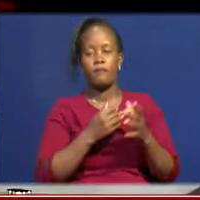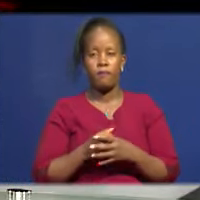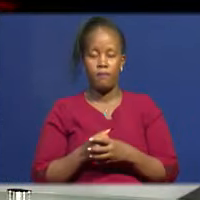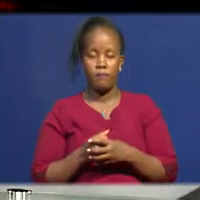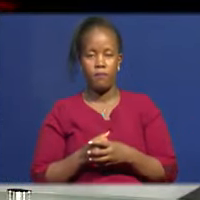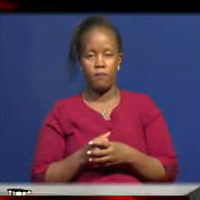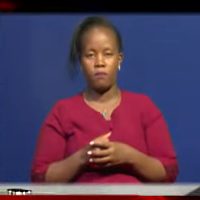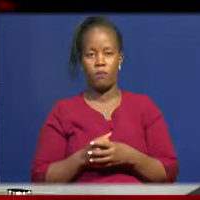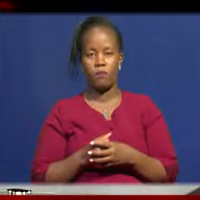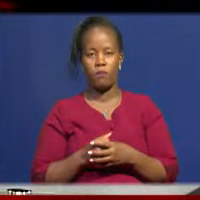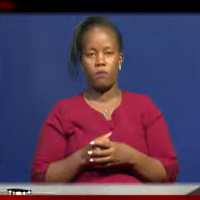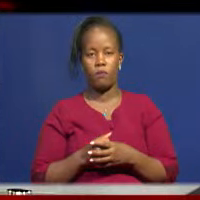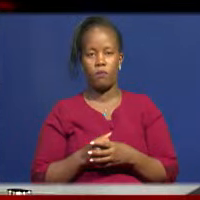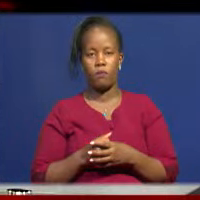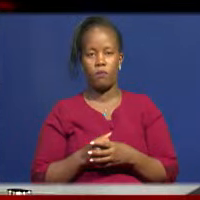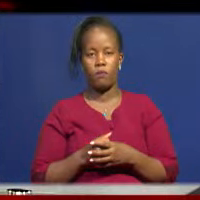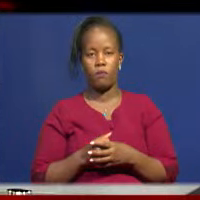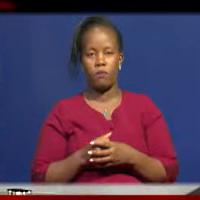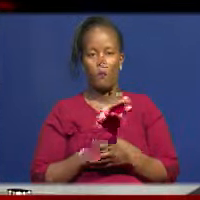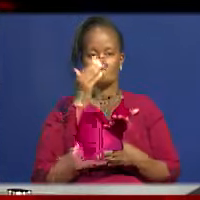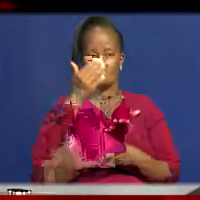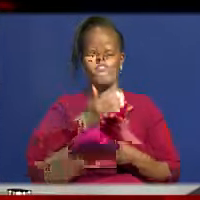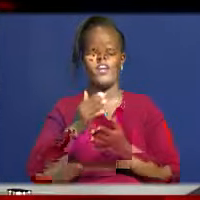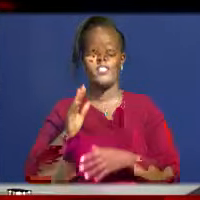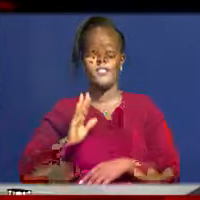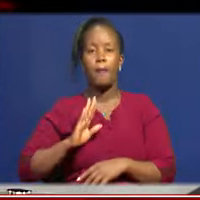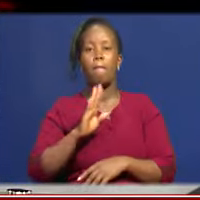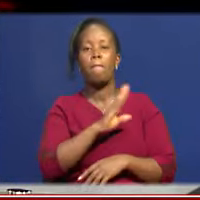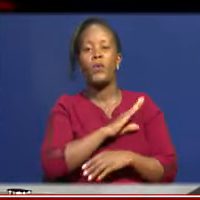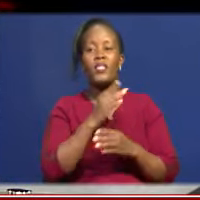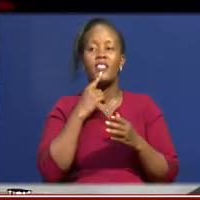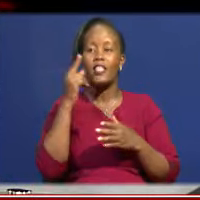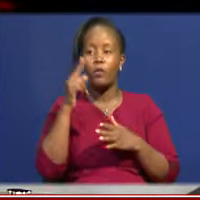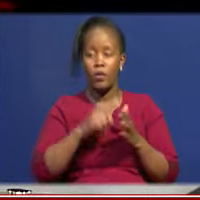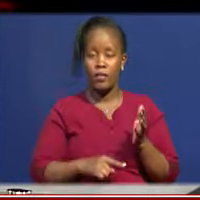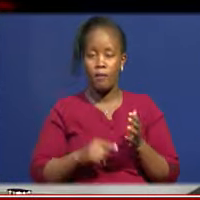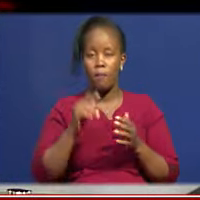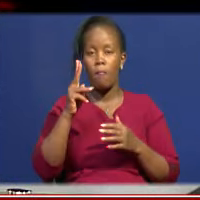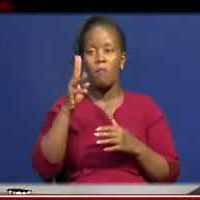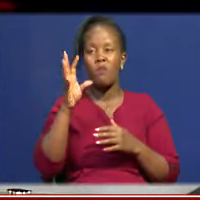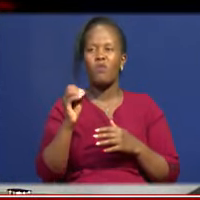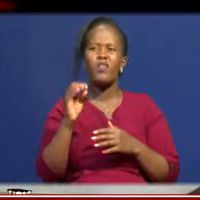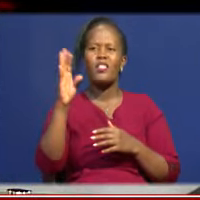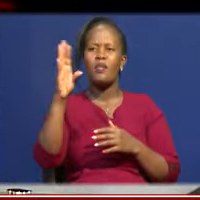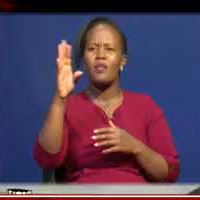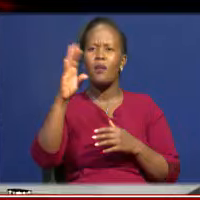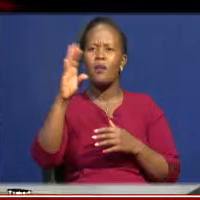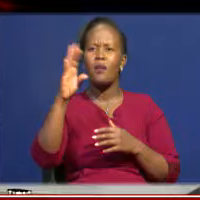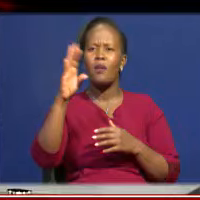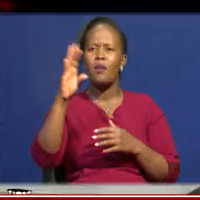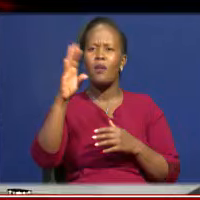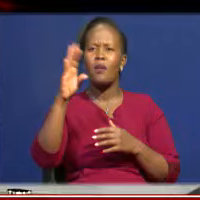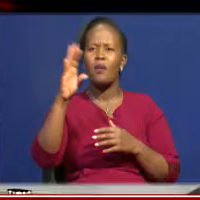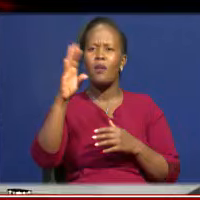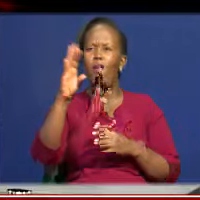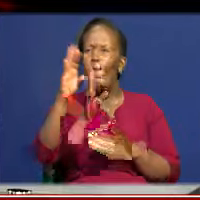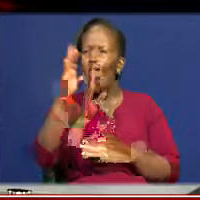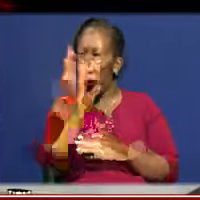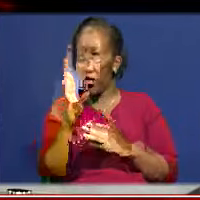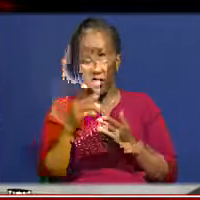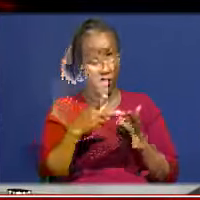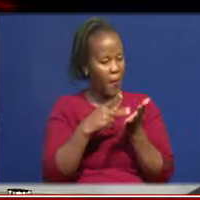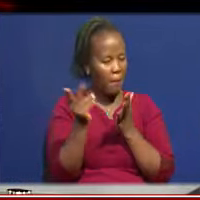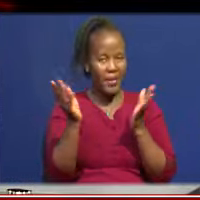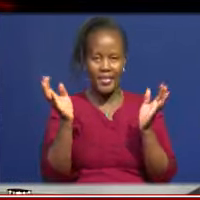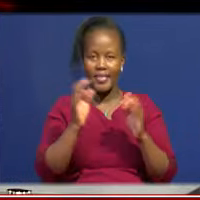The Uwezo Fund Oversight Board has 8% of the money borrowed from the kitty is not repaid on.